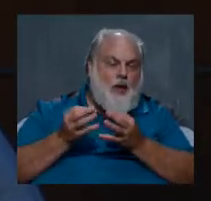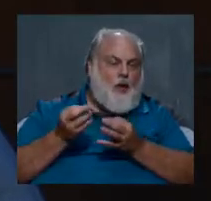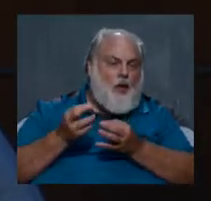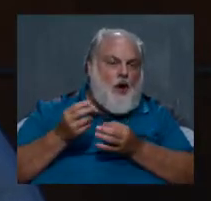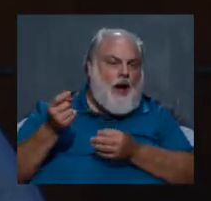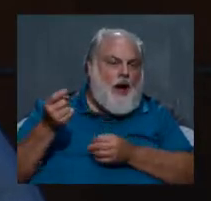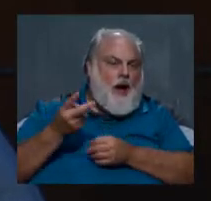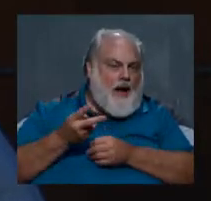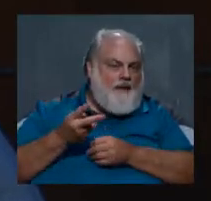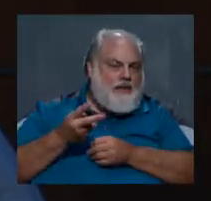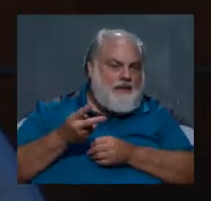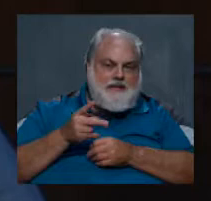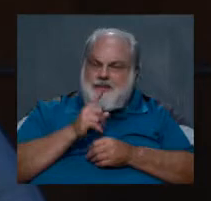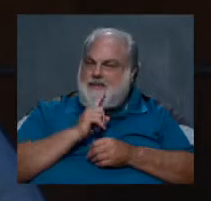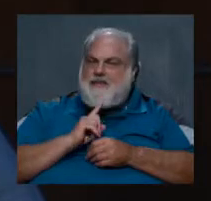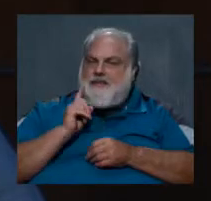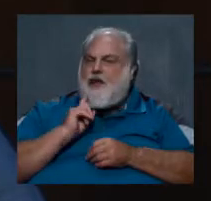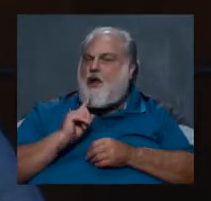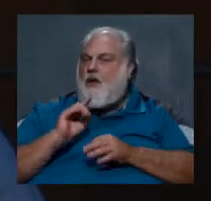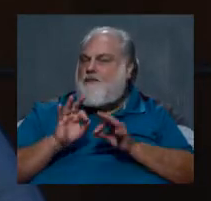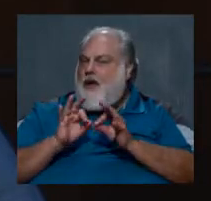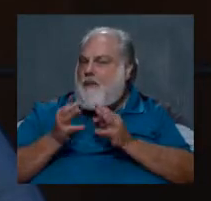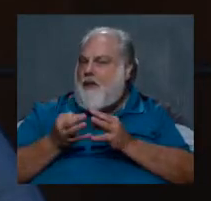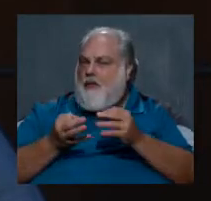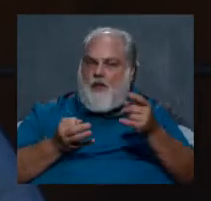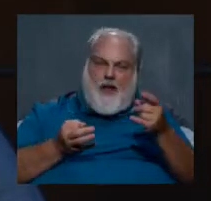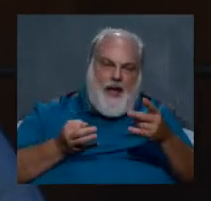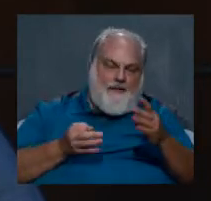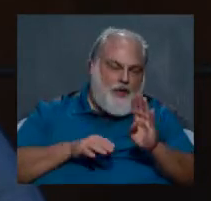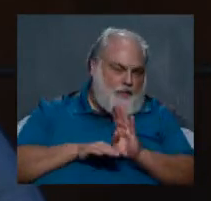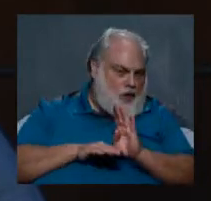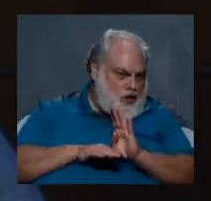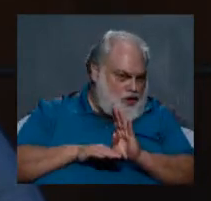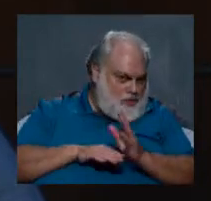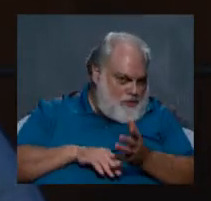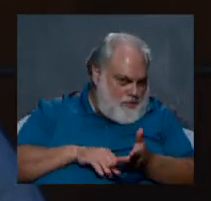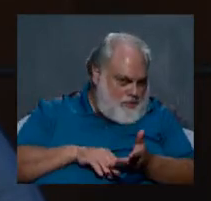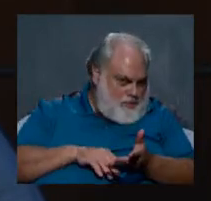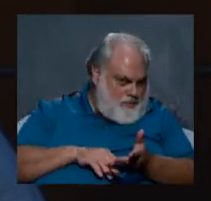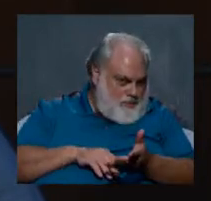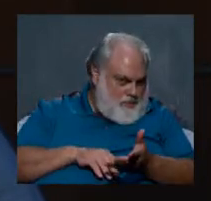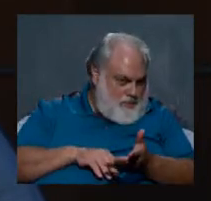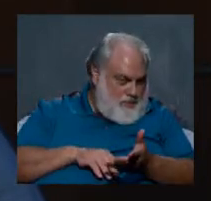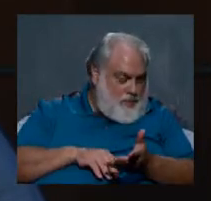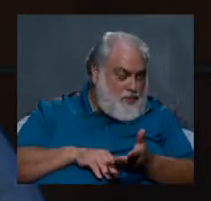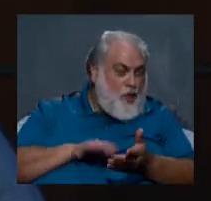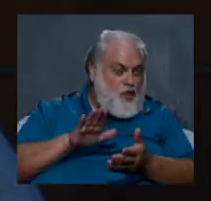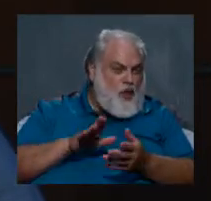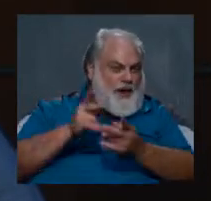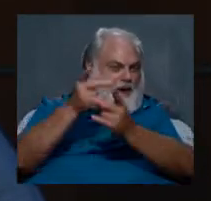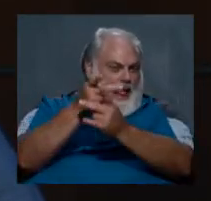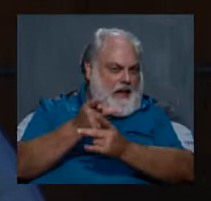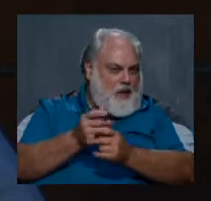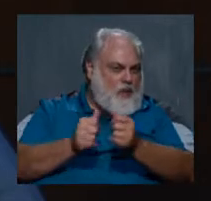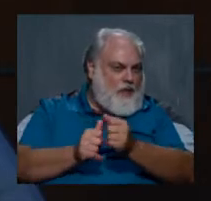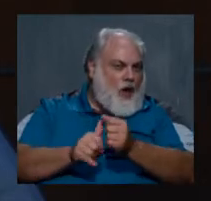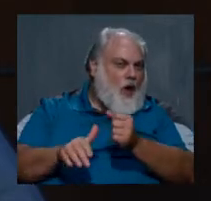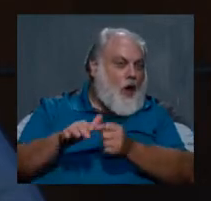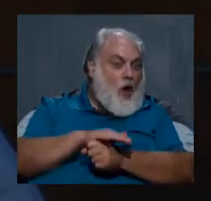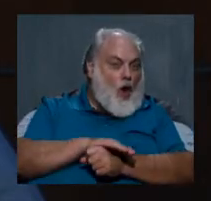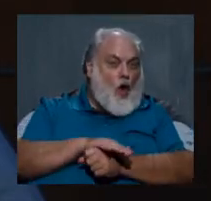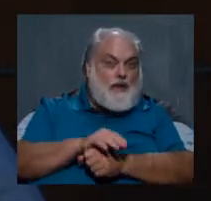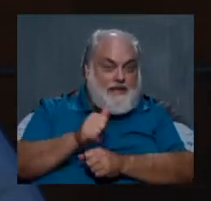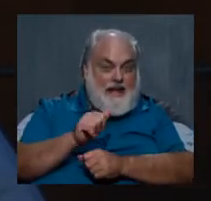because half of it's single-family, the other half could be commercial. So was your analysis with the whole site